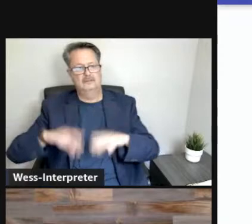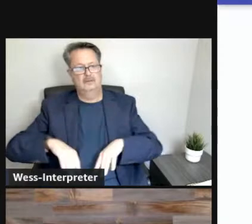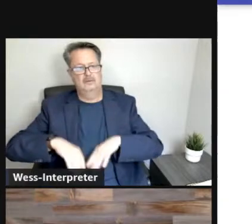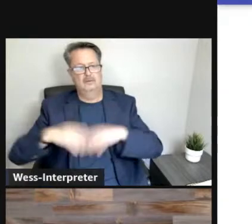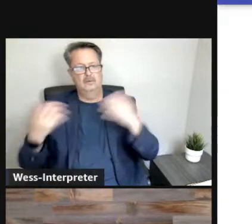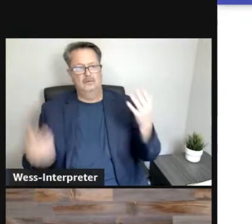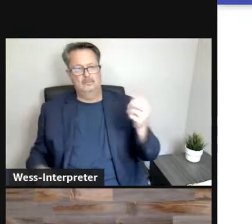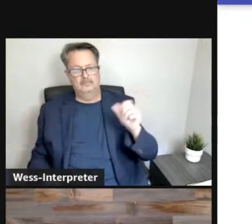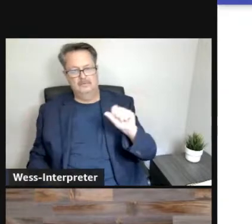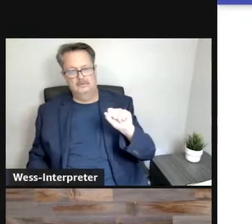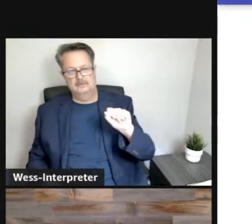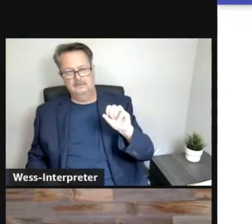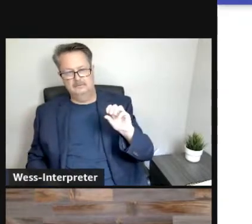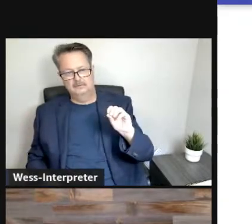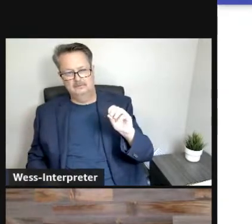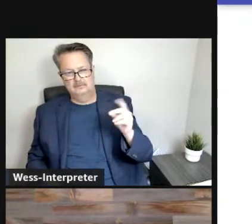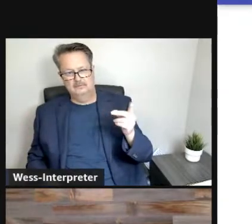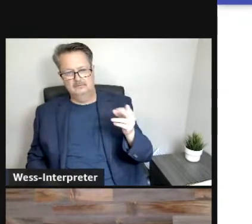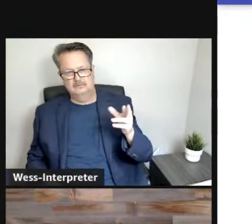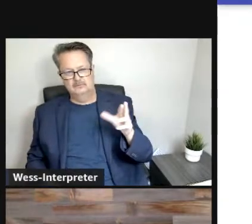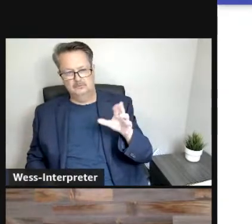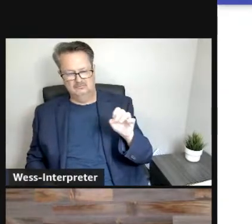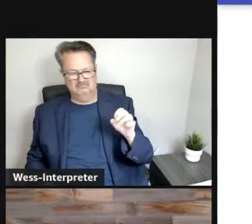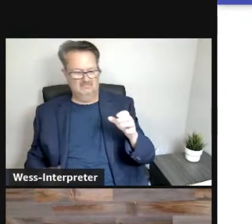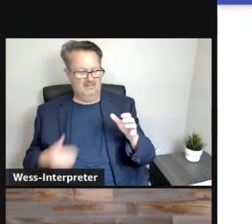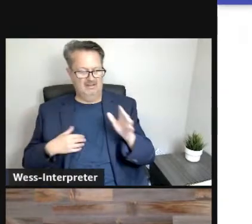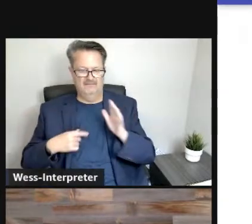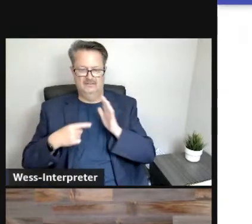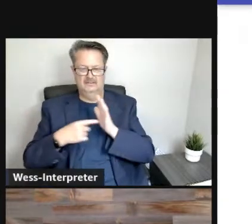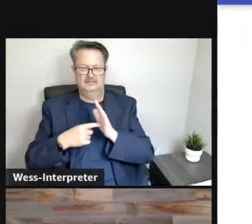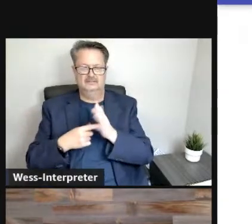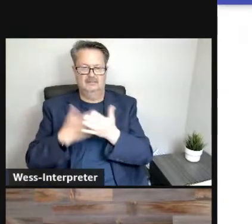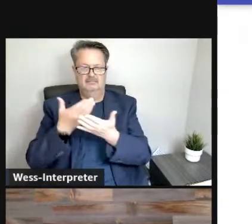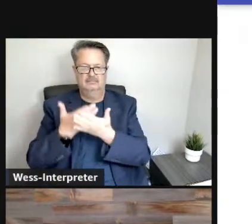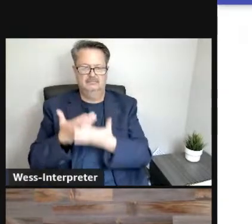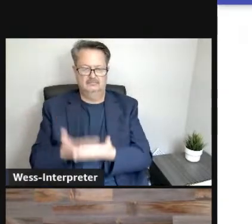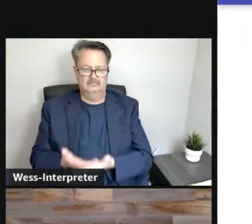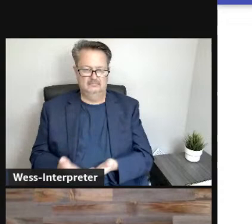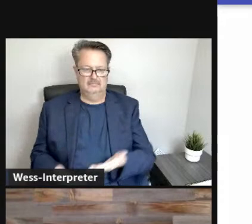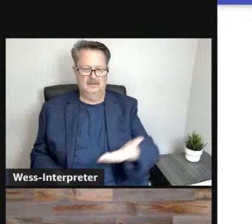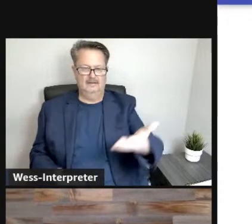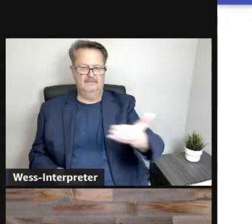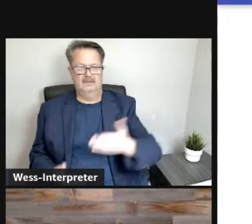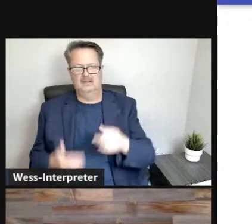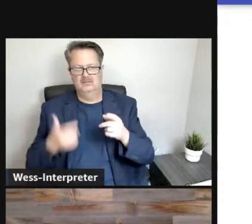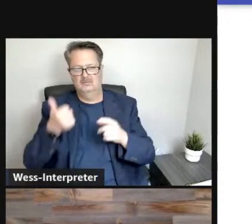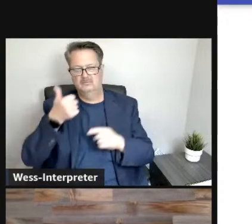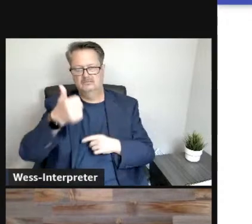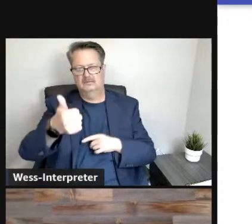then we have all of those examples documented. I invite you to test it, and then